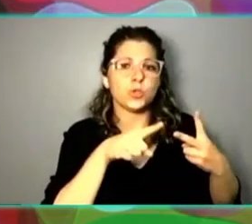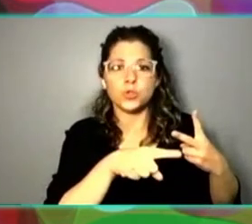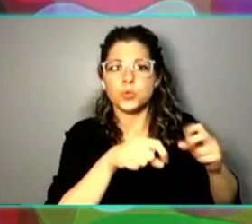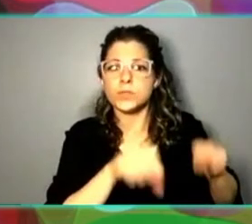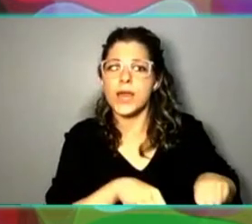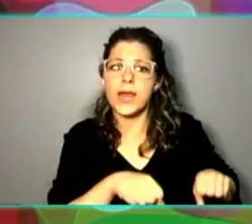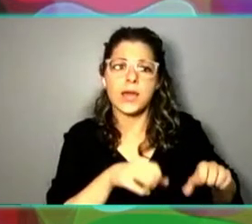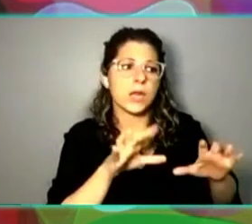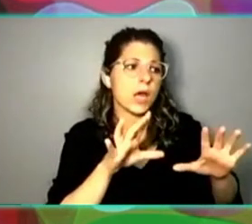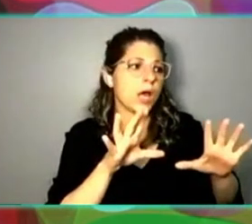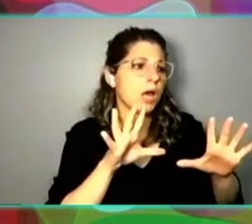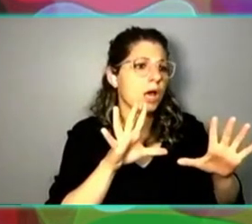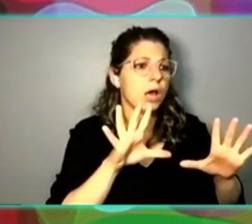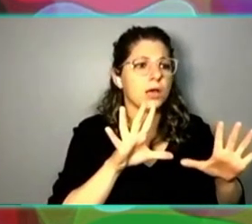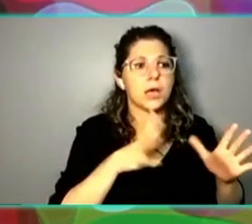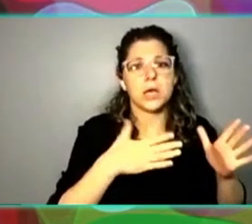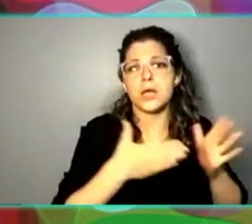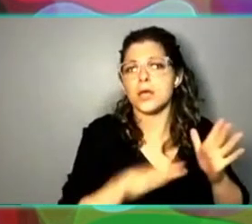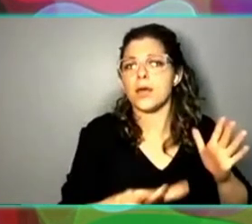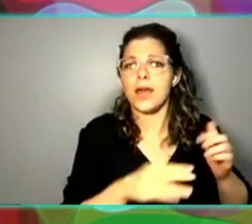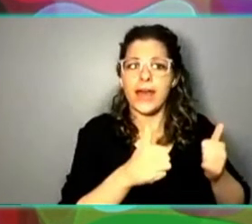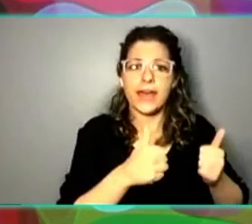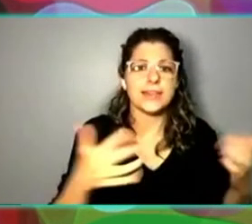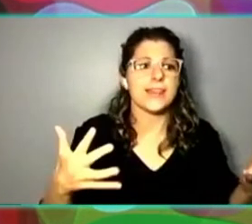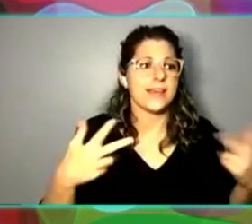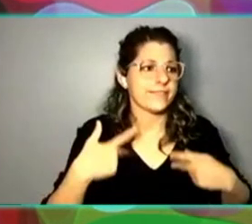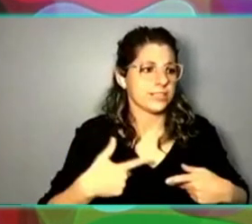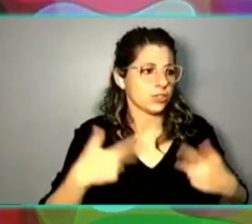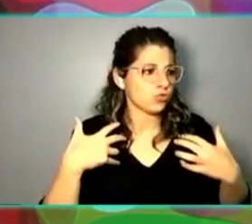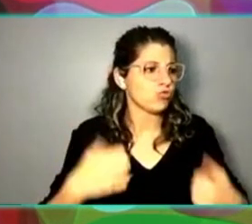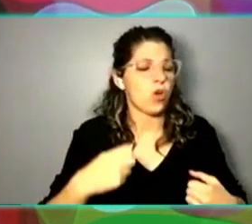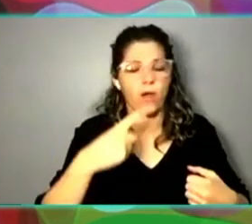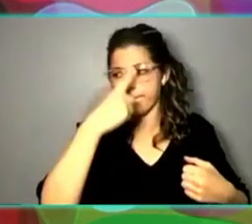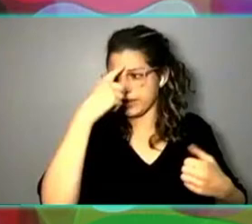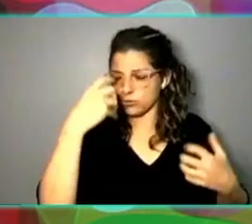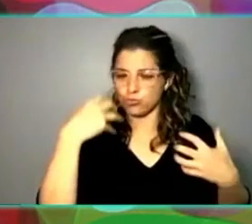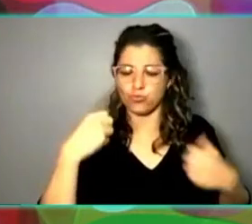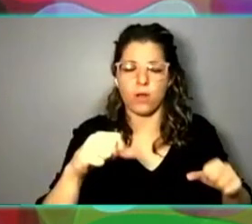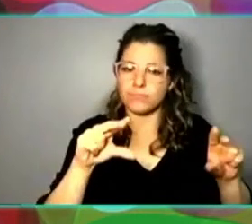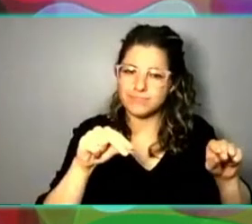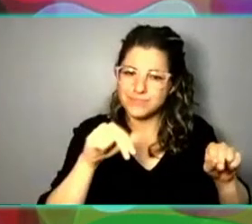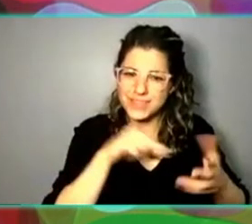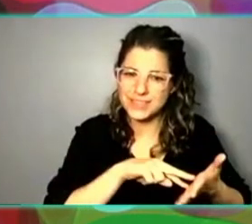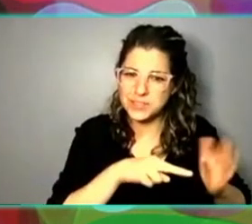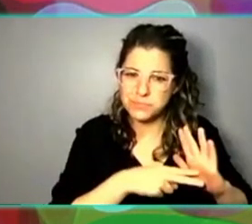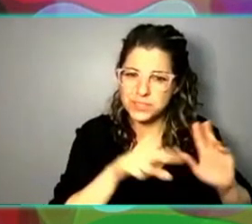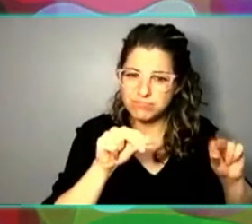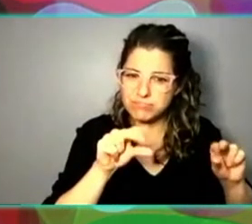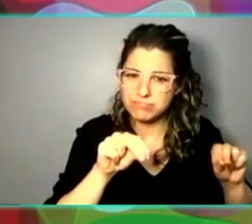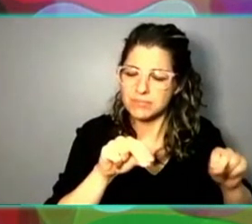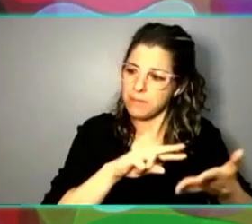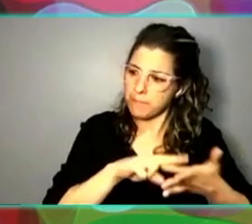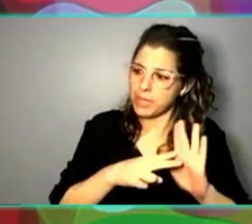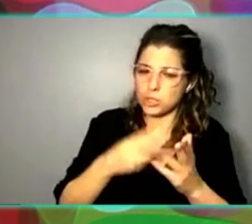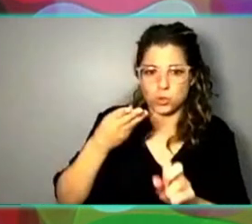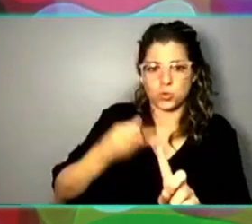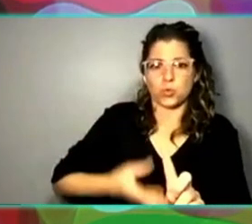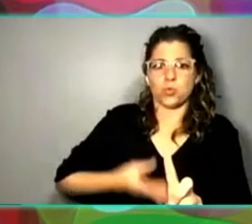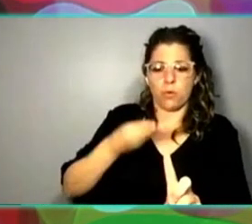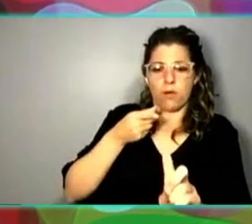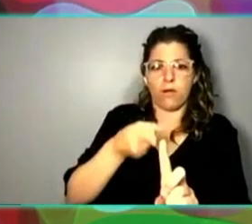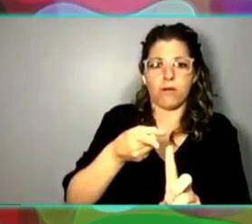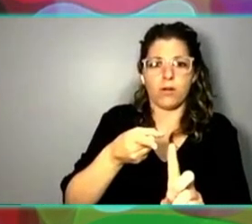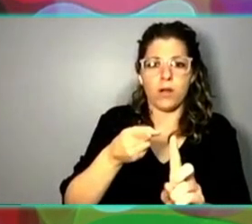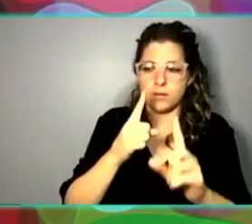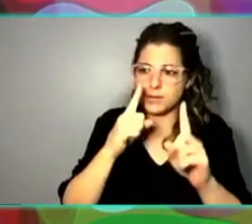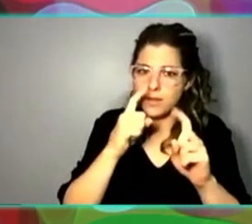withstand anything and you're physically strong and mentally strong. It means that like you are a